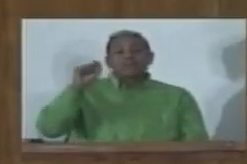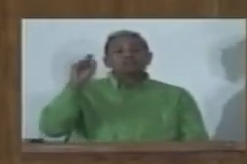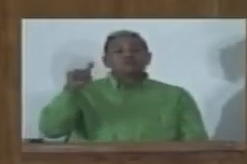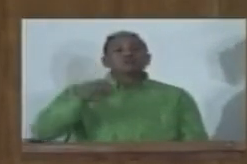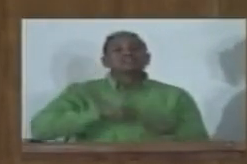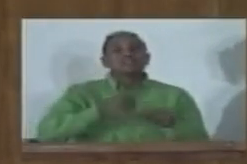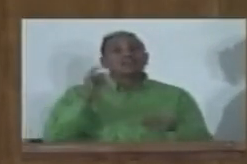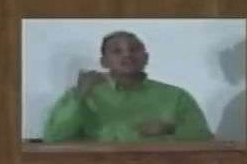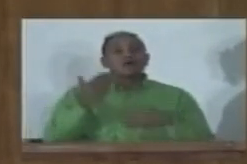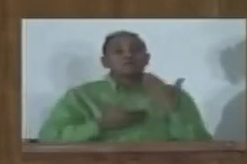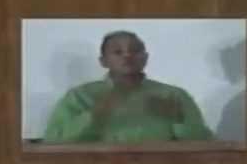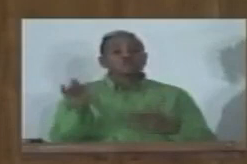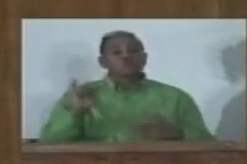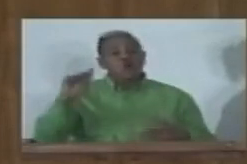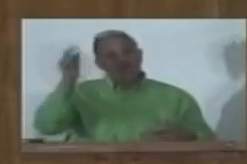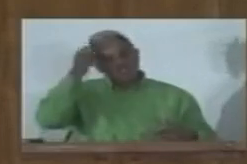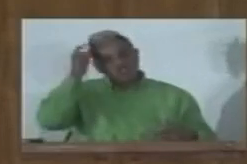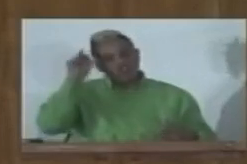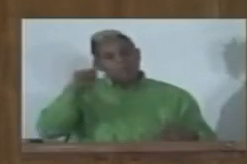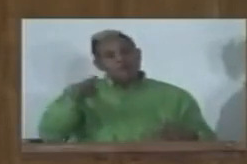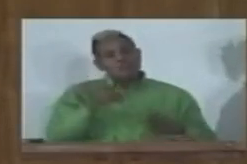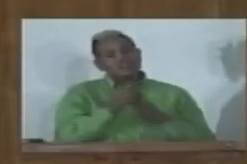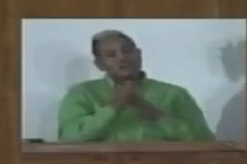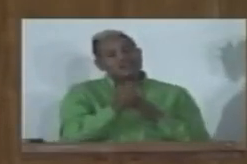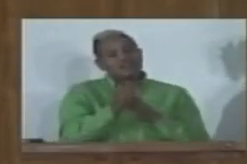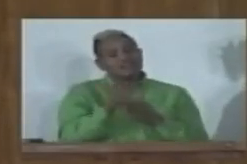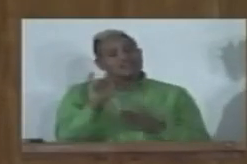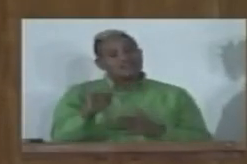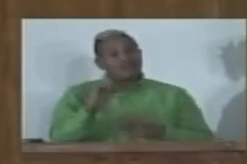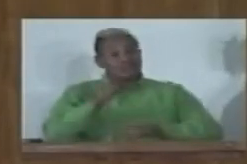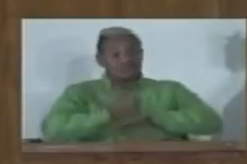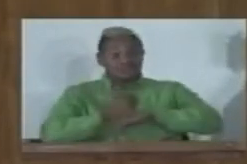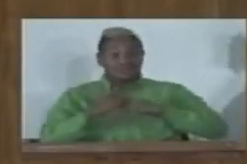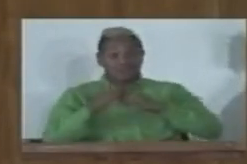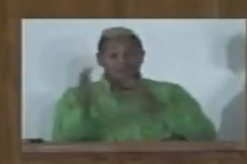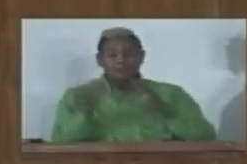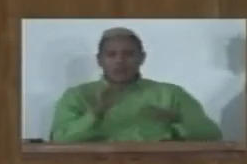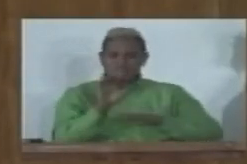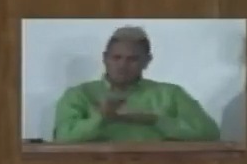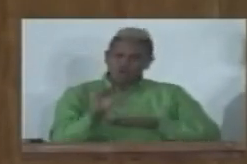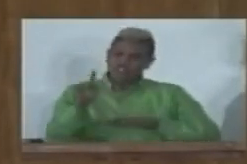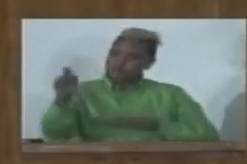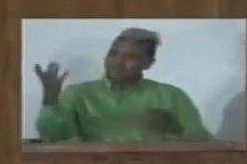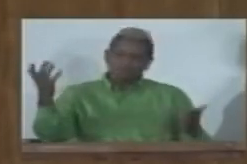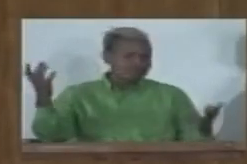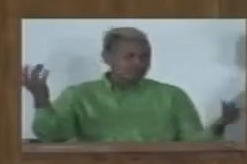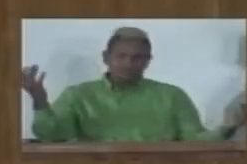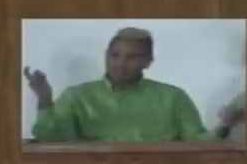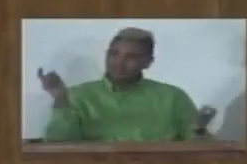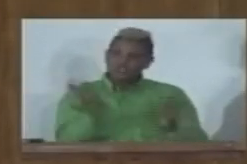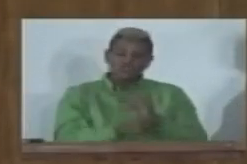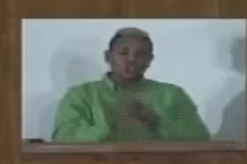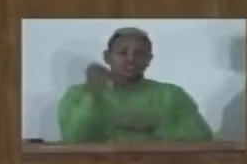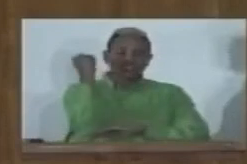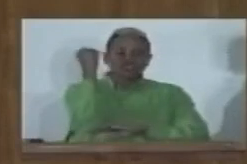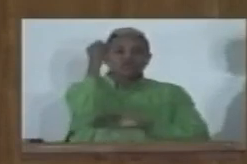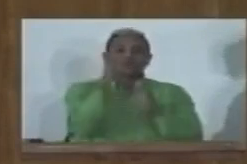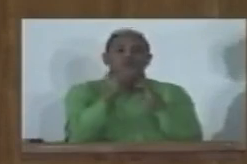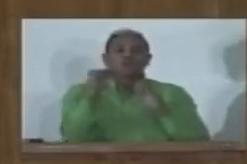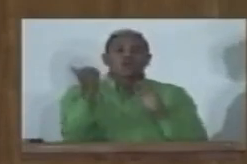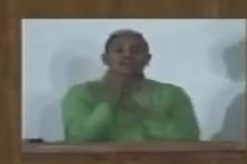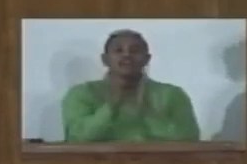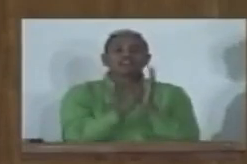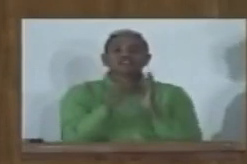start that, and the government must lead that initiative and force JPS along with other agencies. It is a